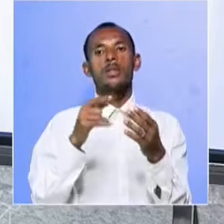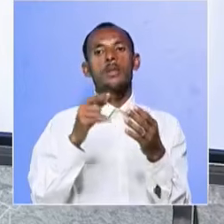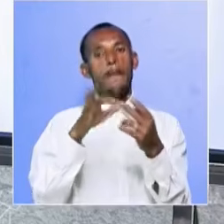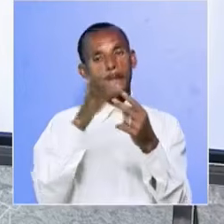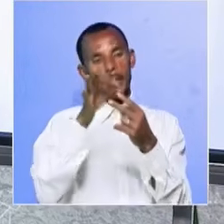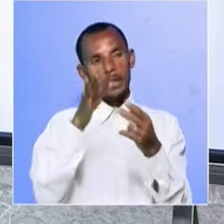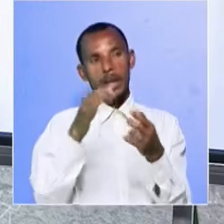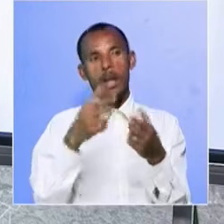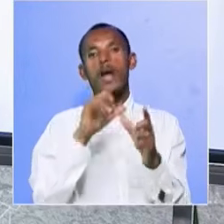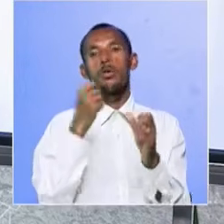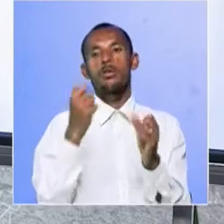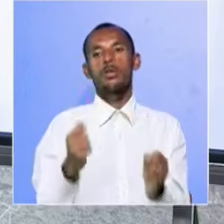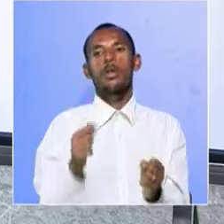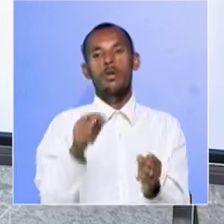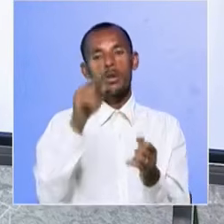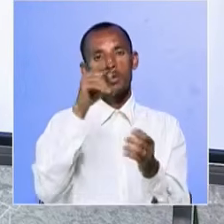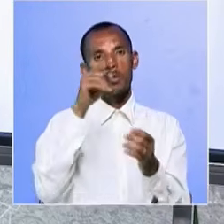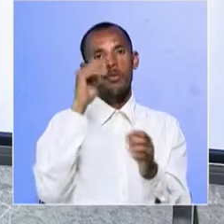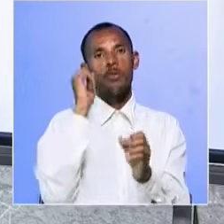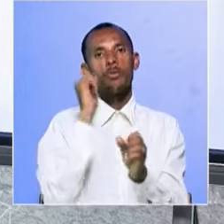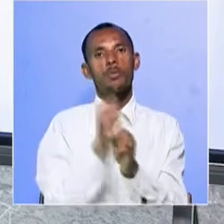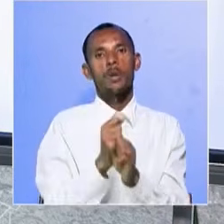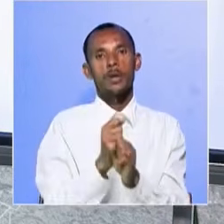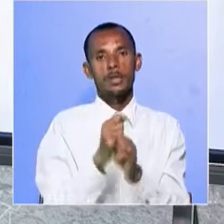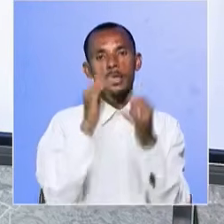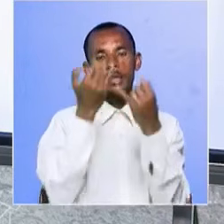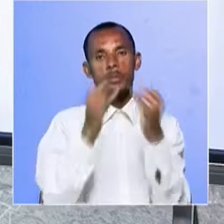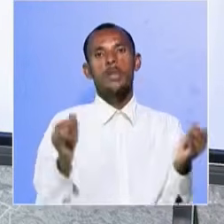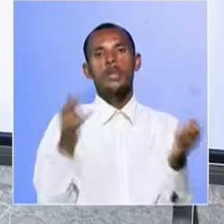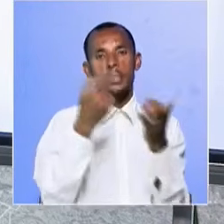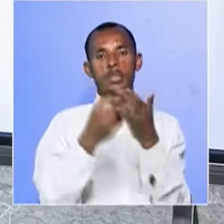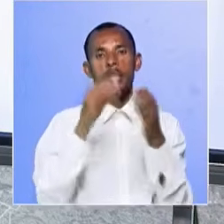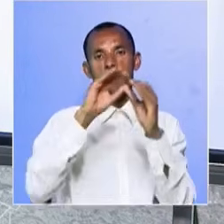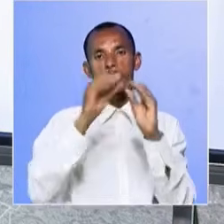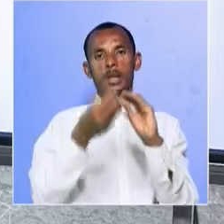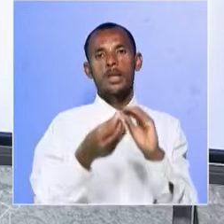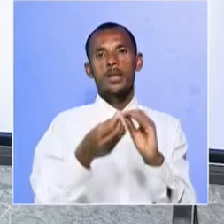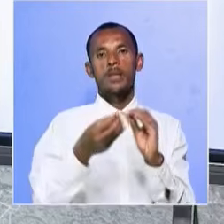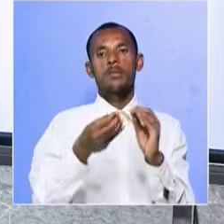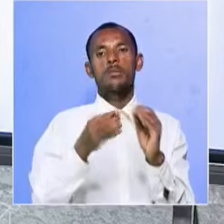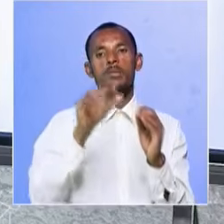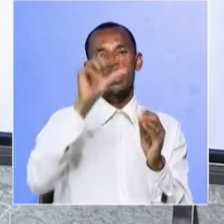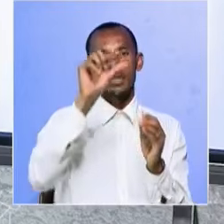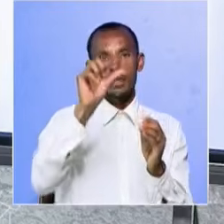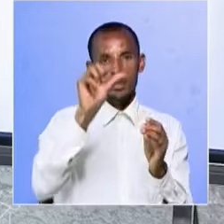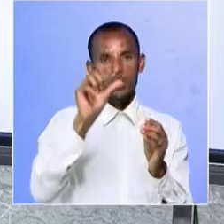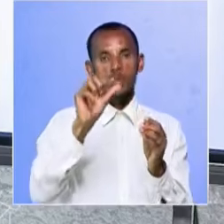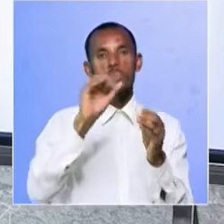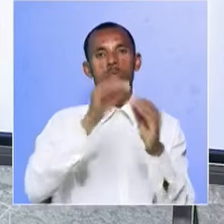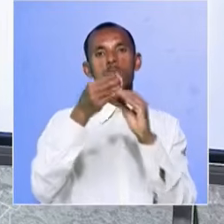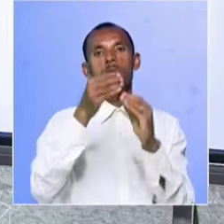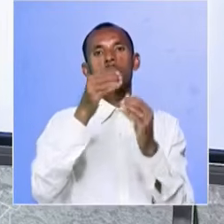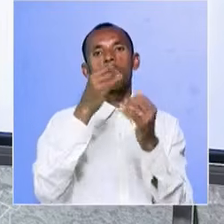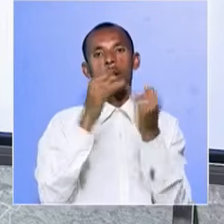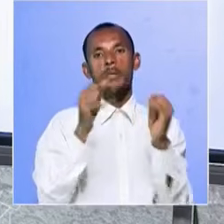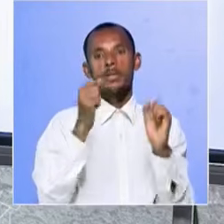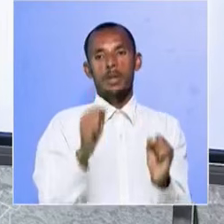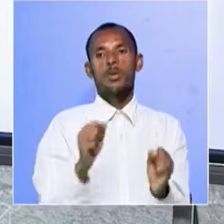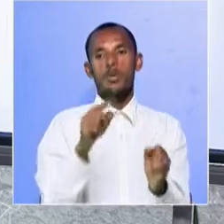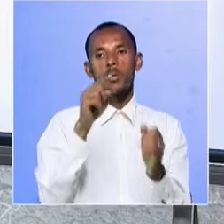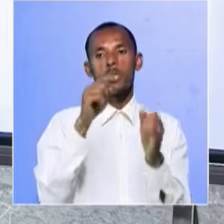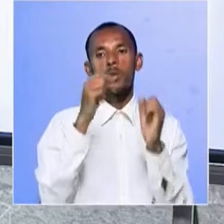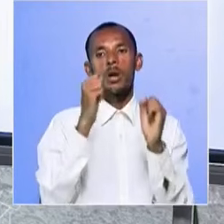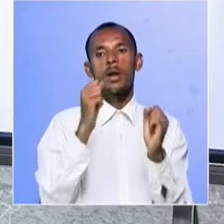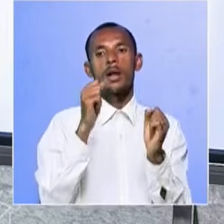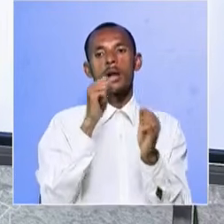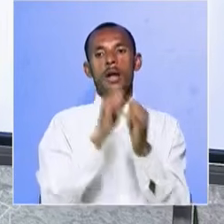Okay, so you need to further simplify this number into the least simplified form. Okay, you can